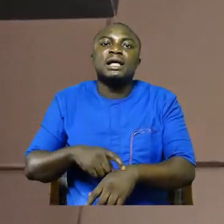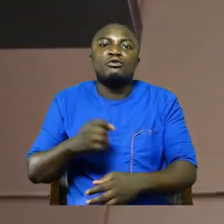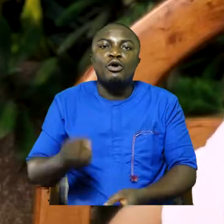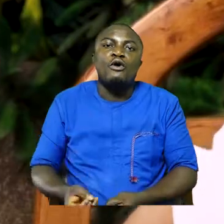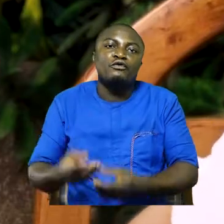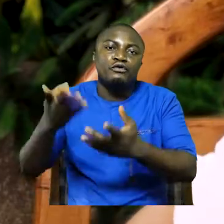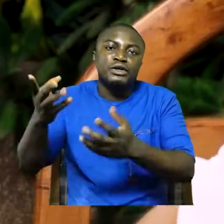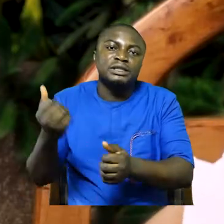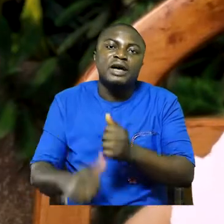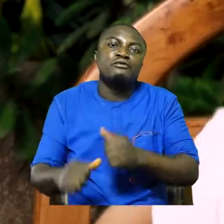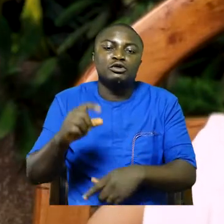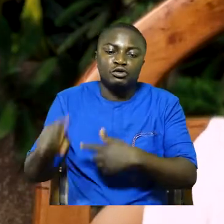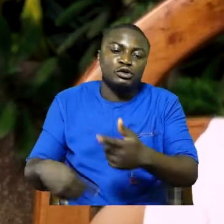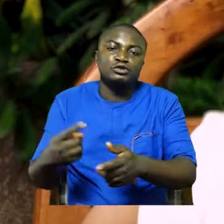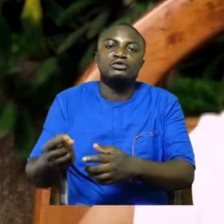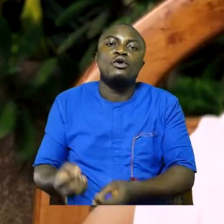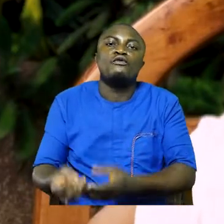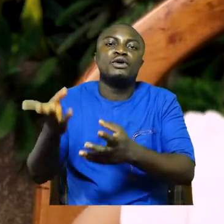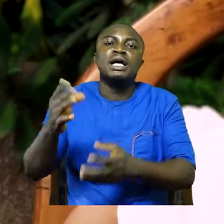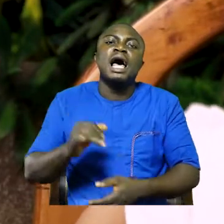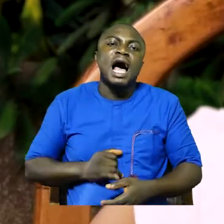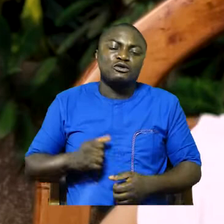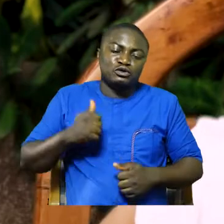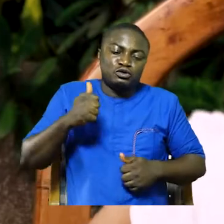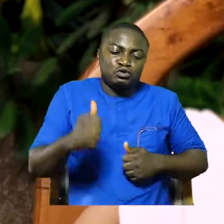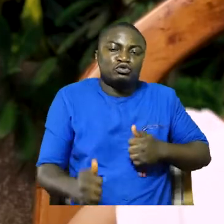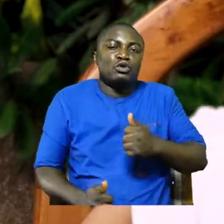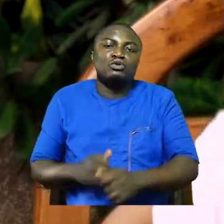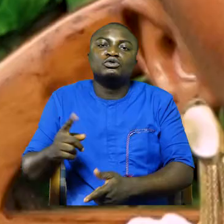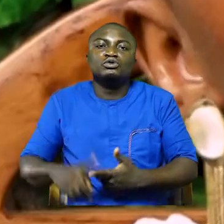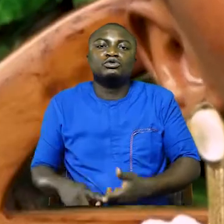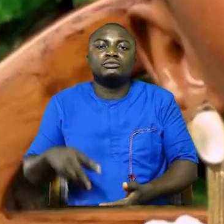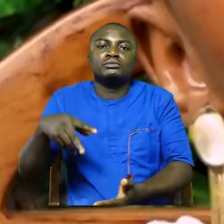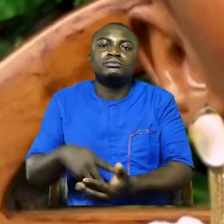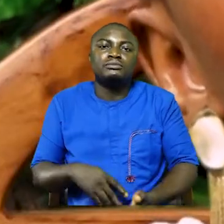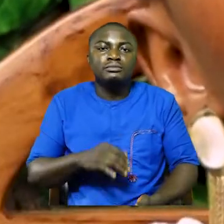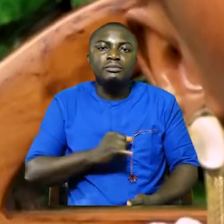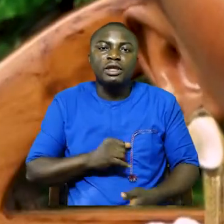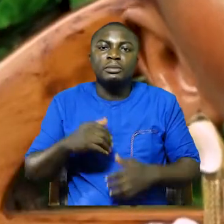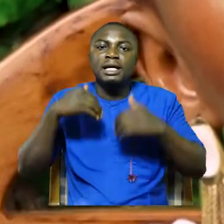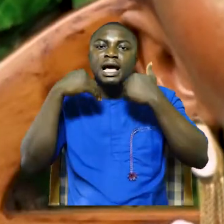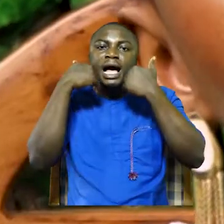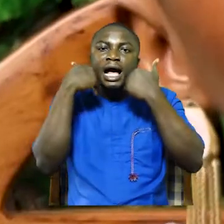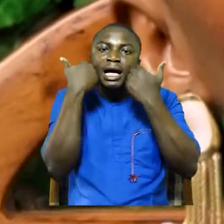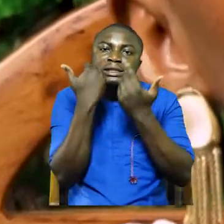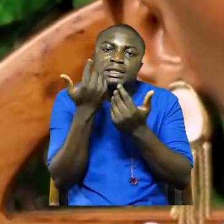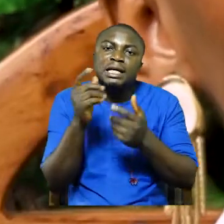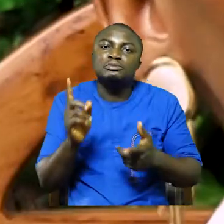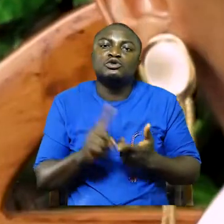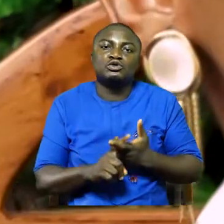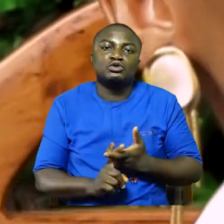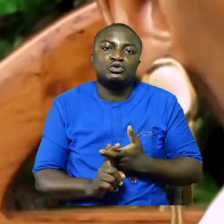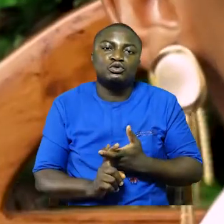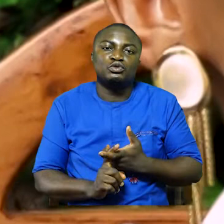offering. Everybody is getting up and it's time for me to get up. I'm struggling to get up. Because of that, I used to be so ashamed to, you